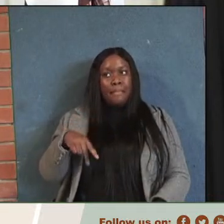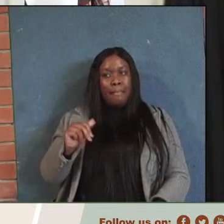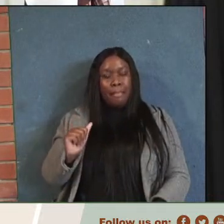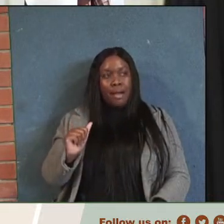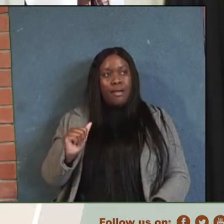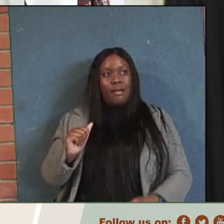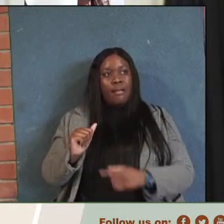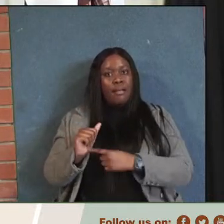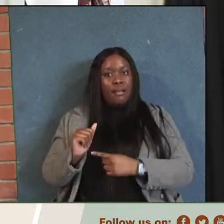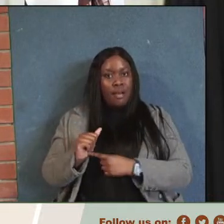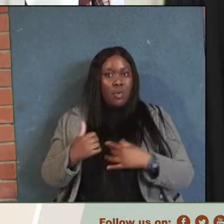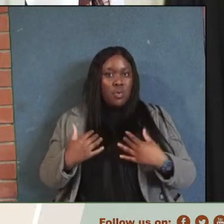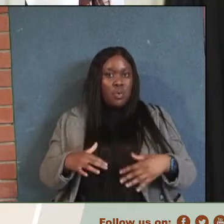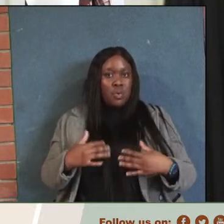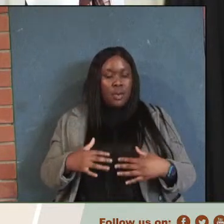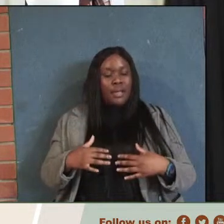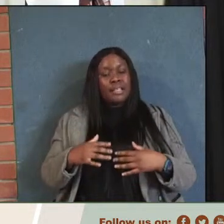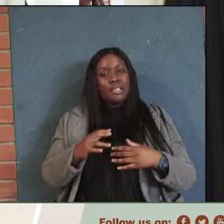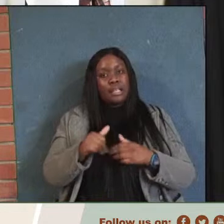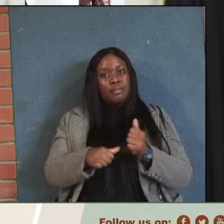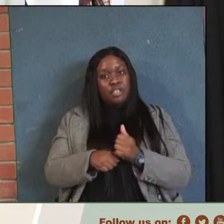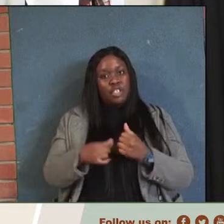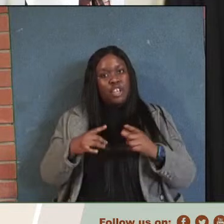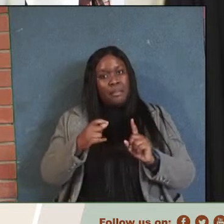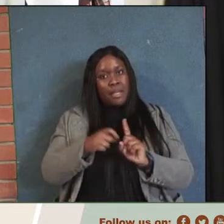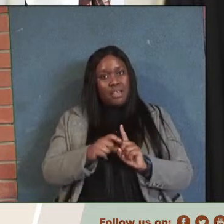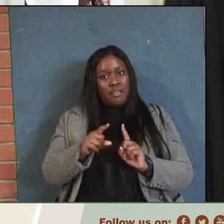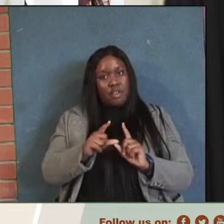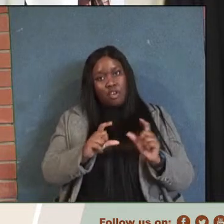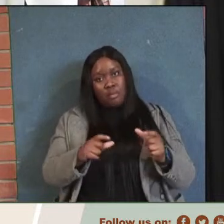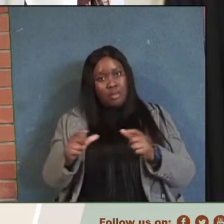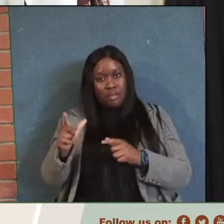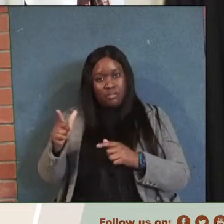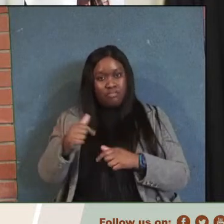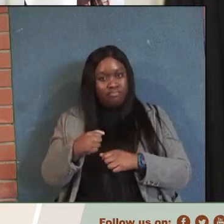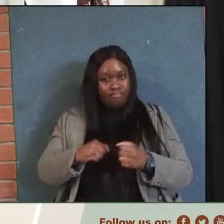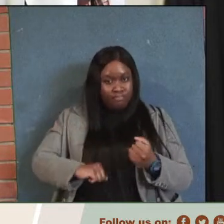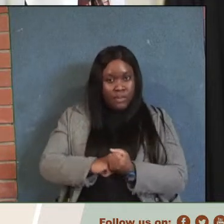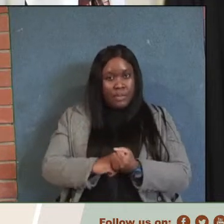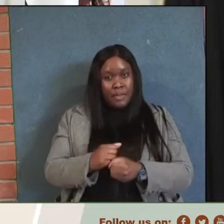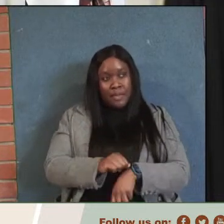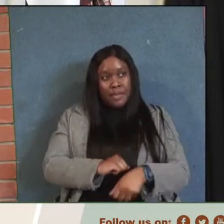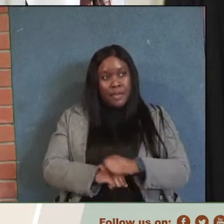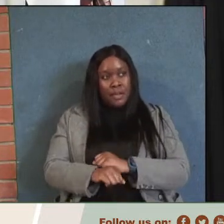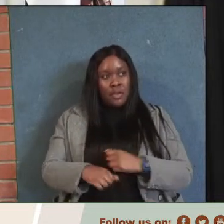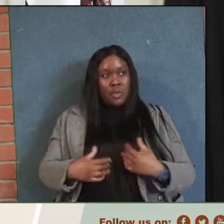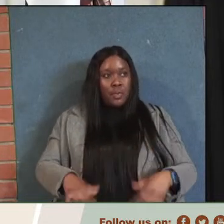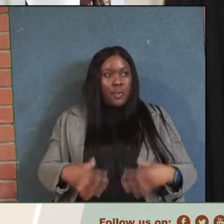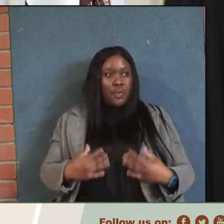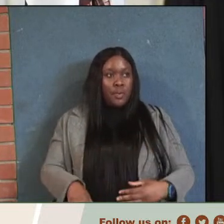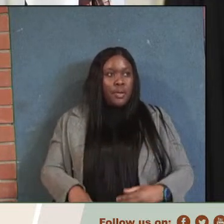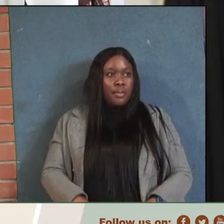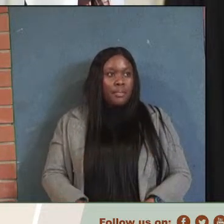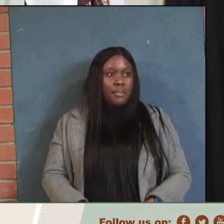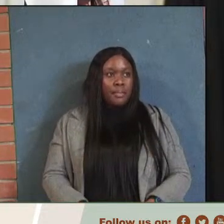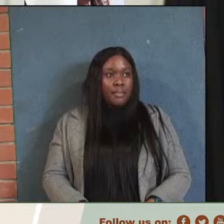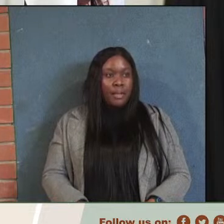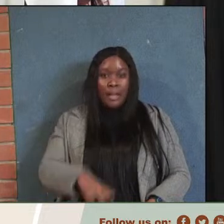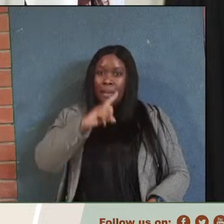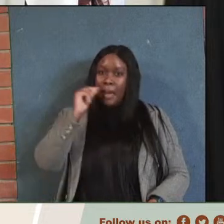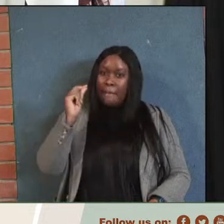Committees, who have tirelessly supported this project and made this event a success. What a